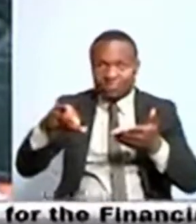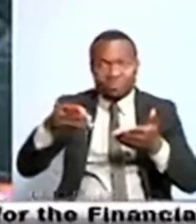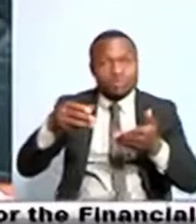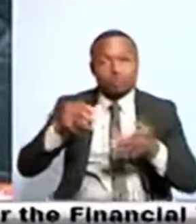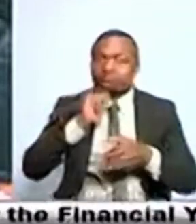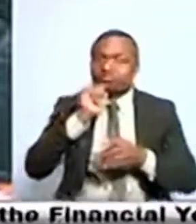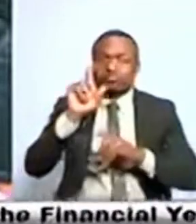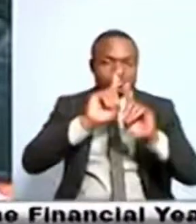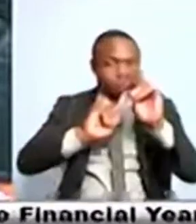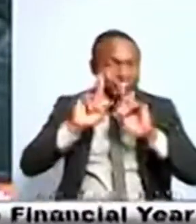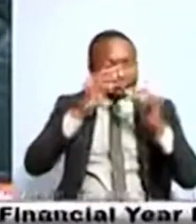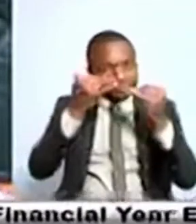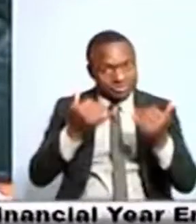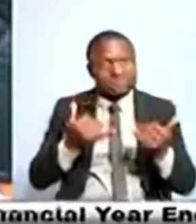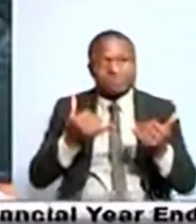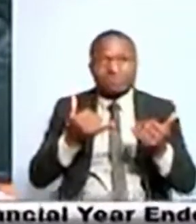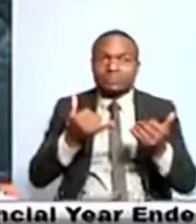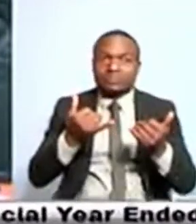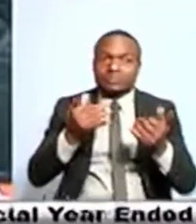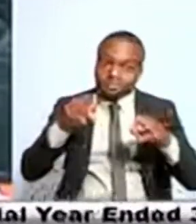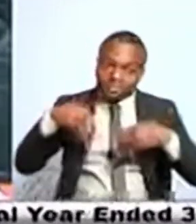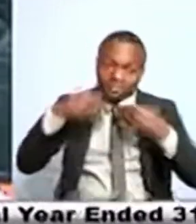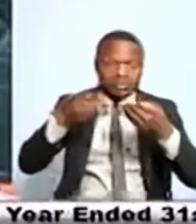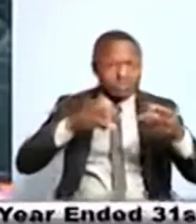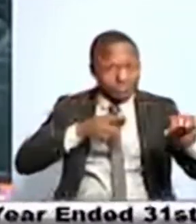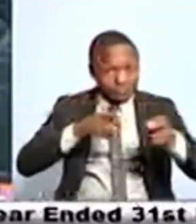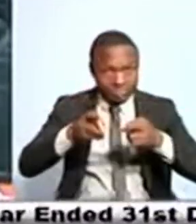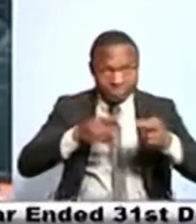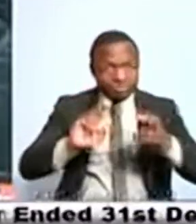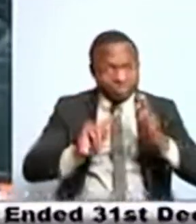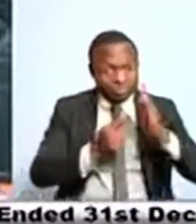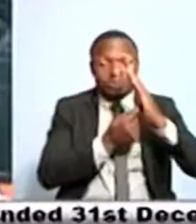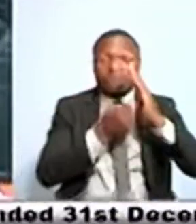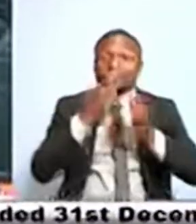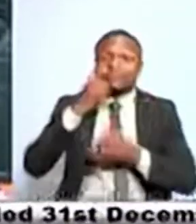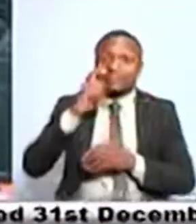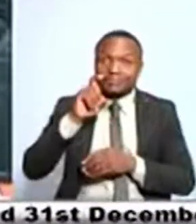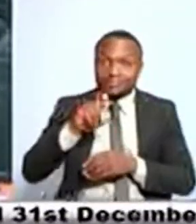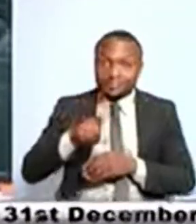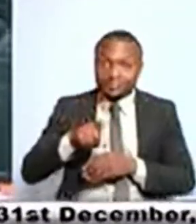it now. Let me make a ruling because there was a point of order.